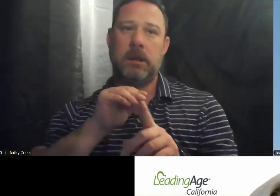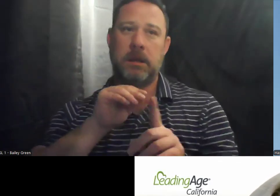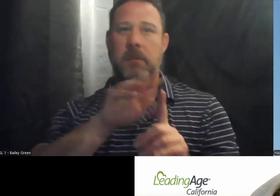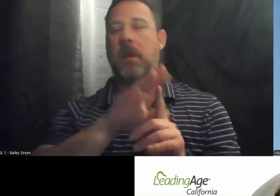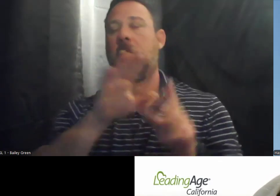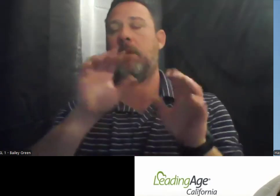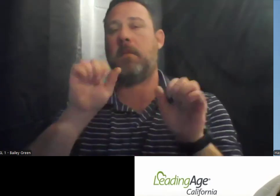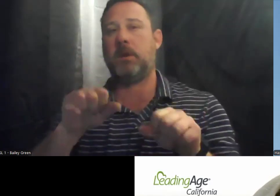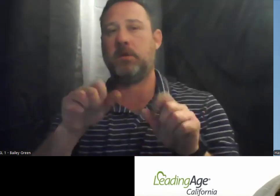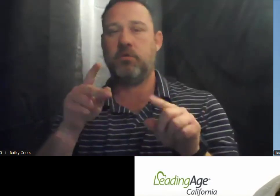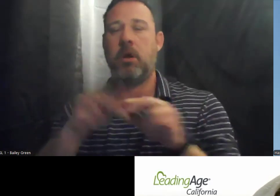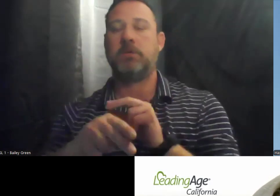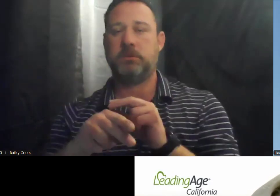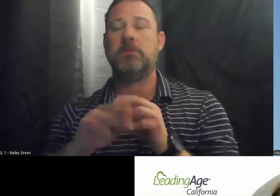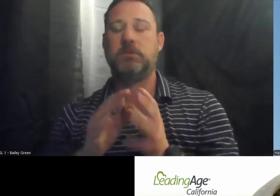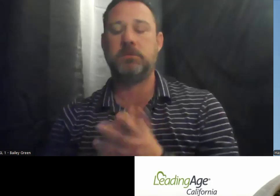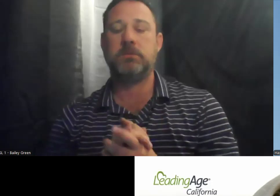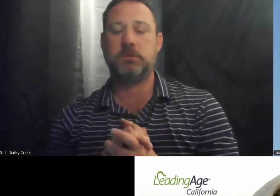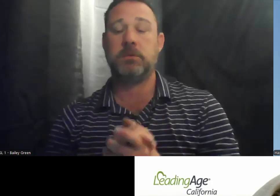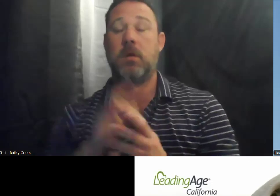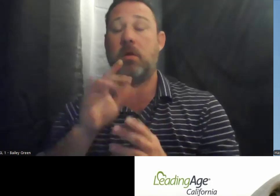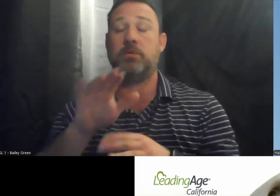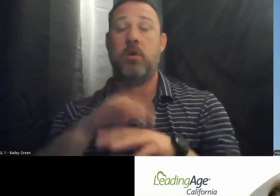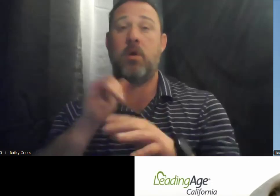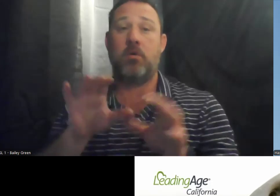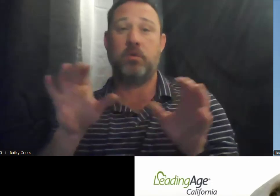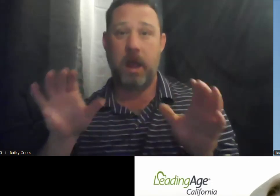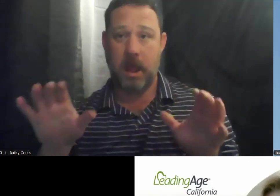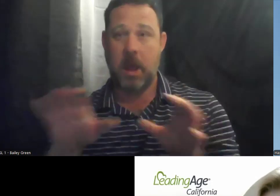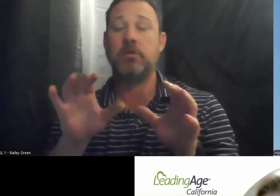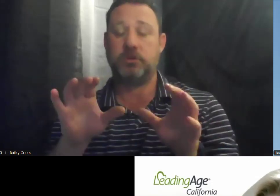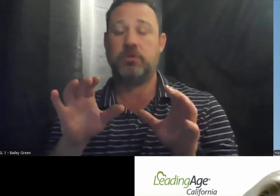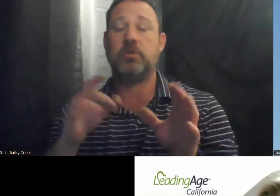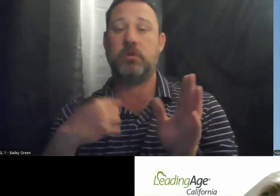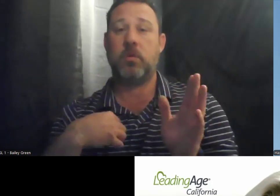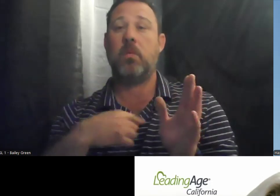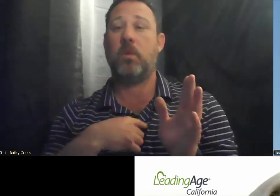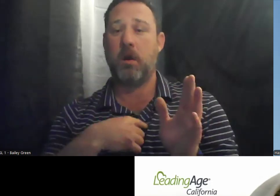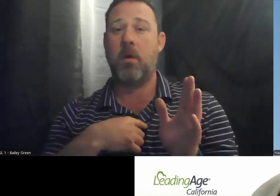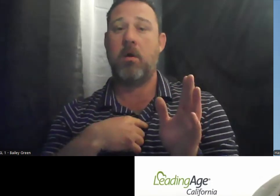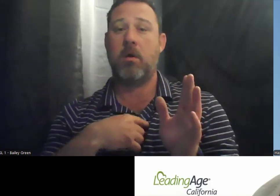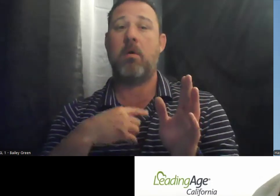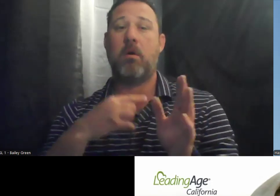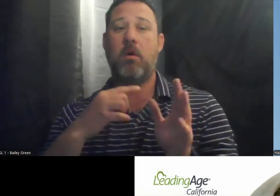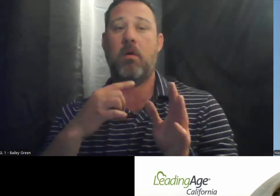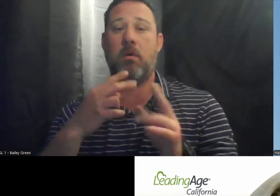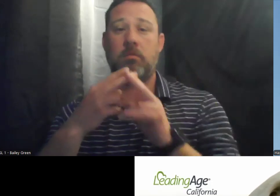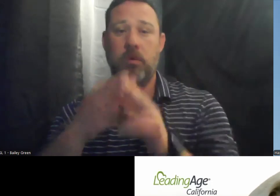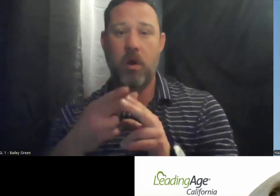potential cuts, and also a call to action that we all must call our